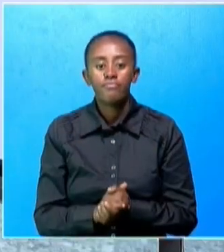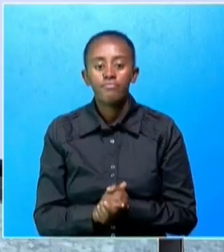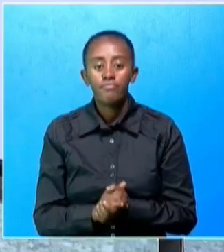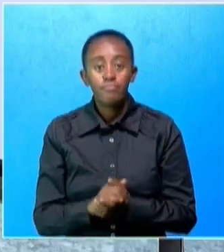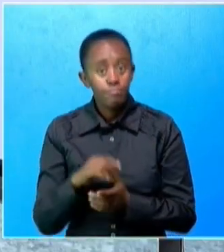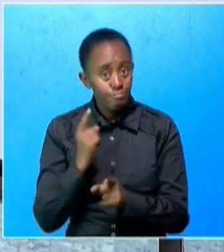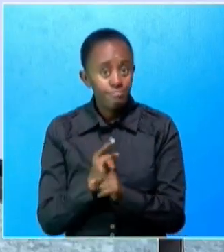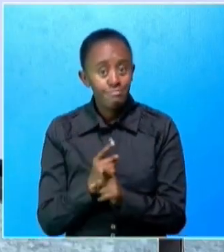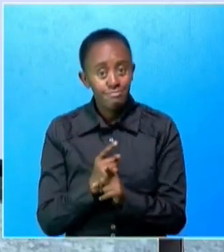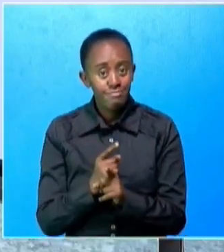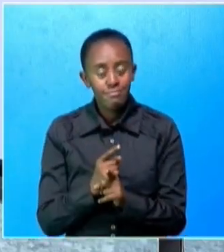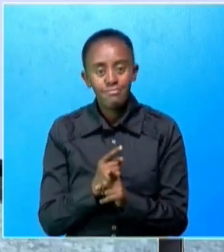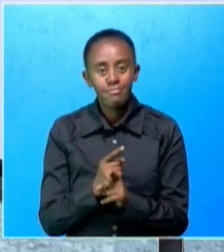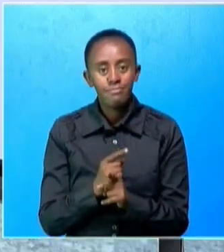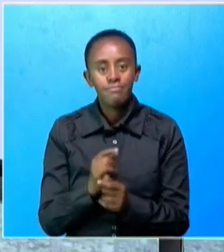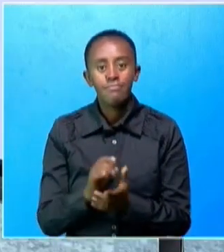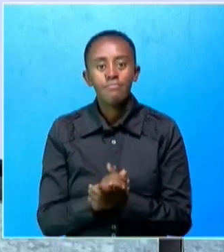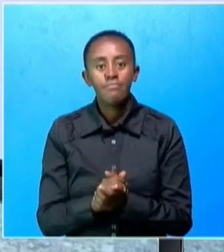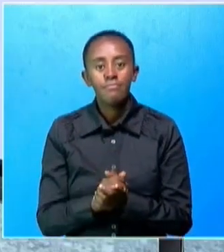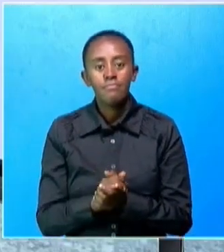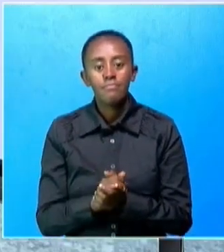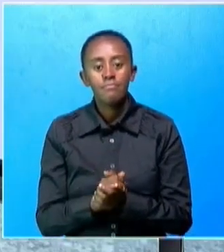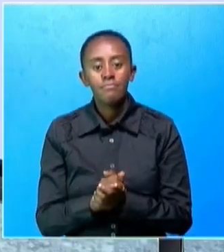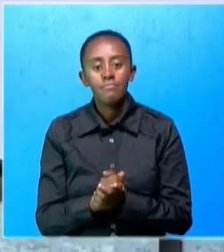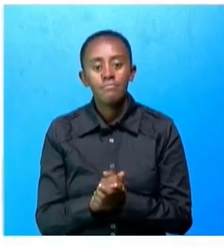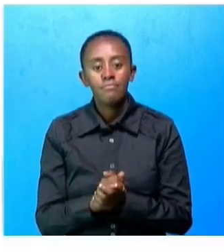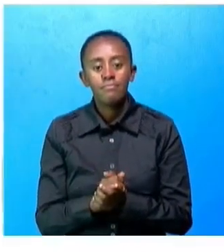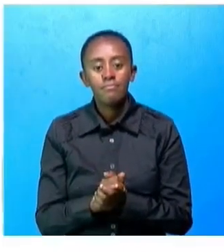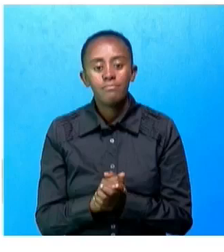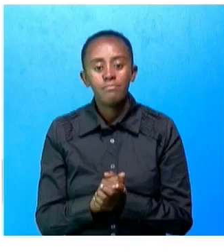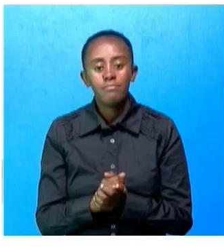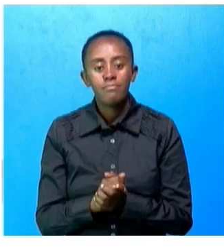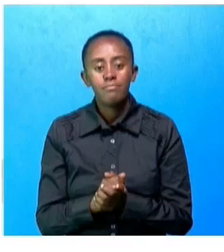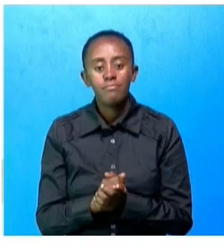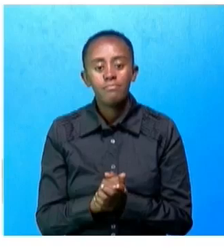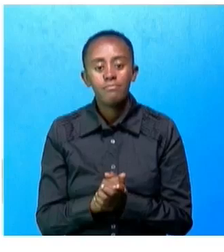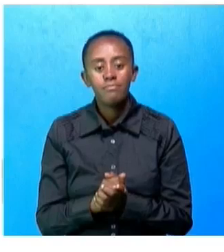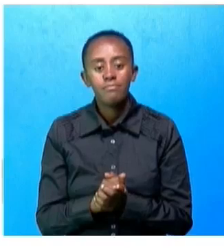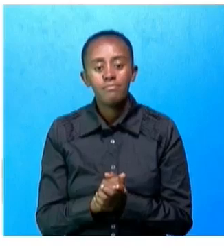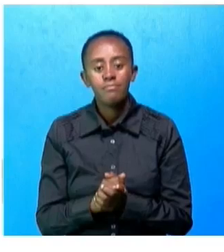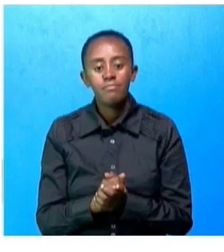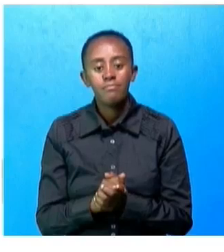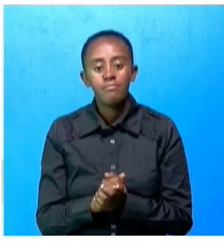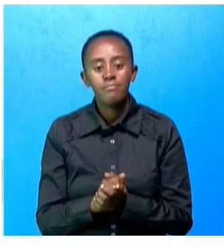Right? And then let's go and see some other verbs too, right? Get.